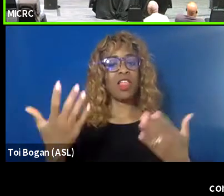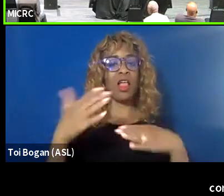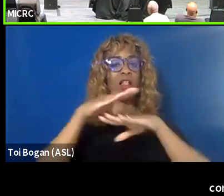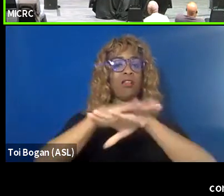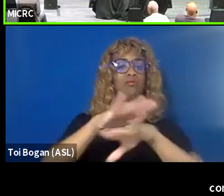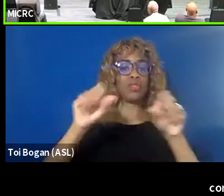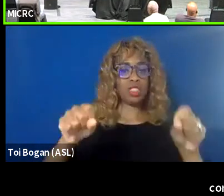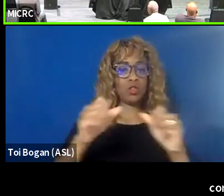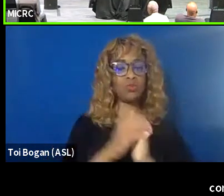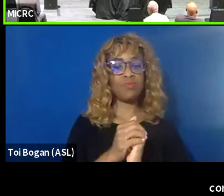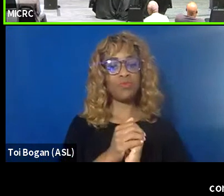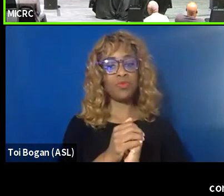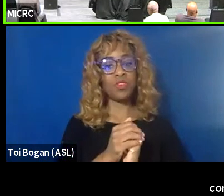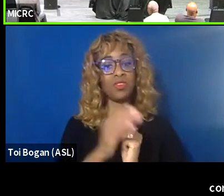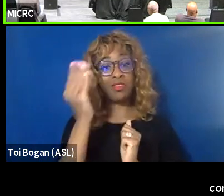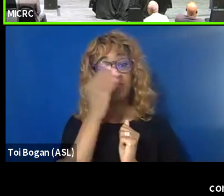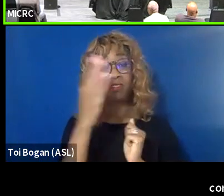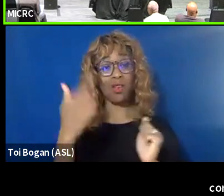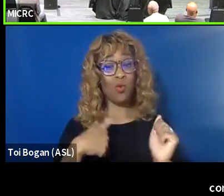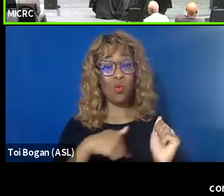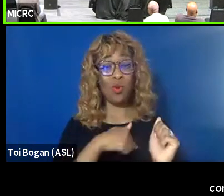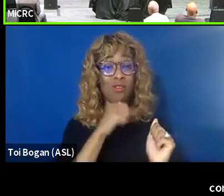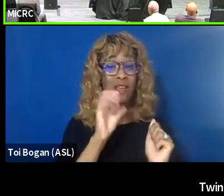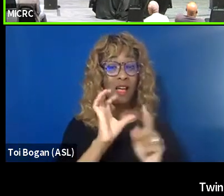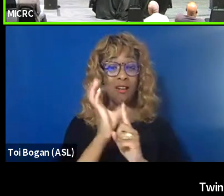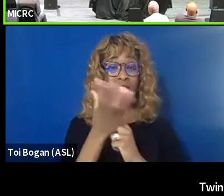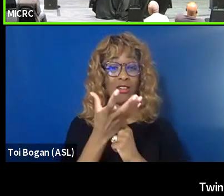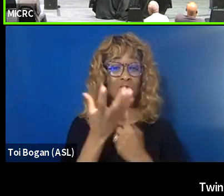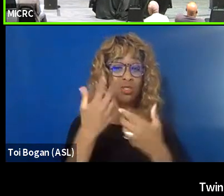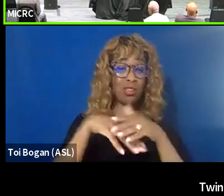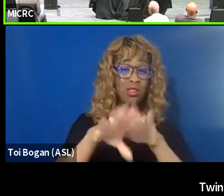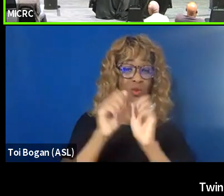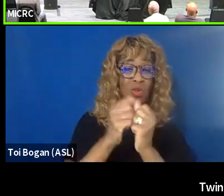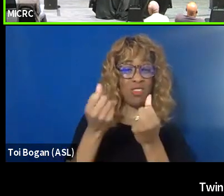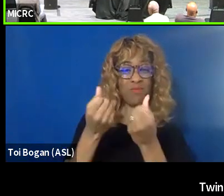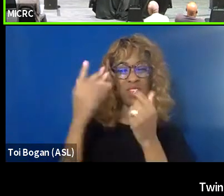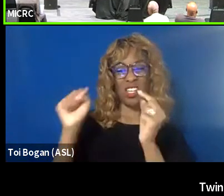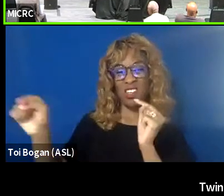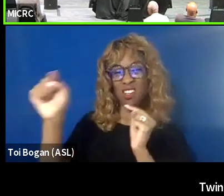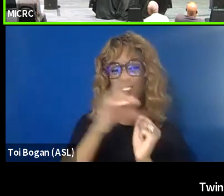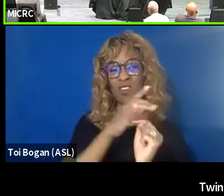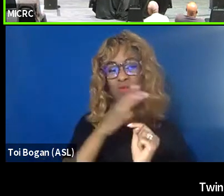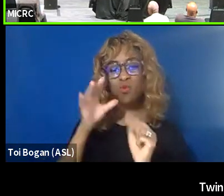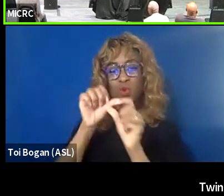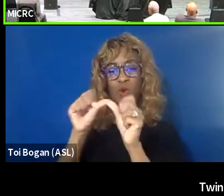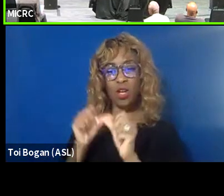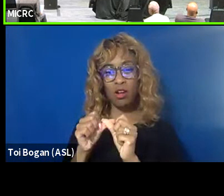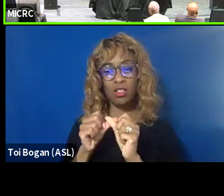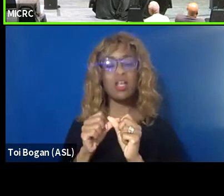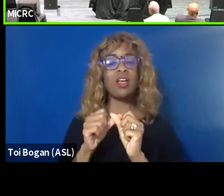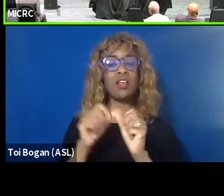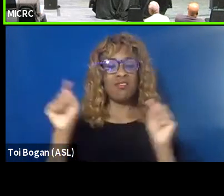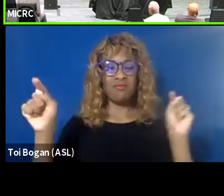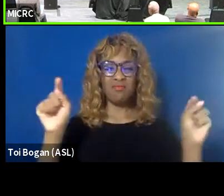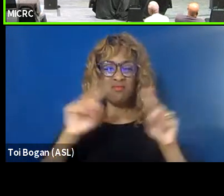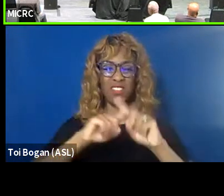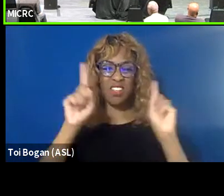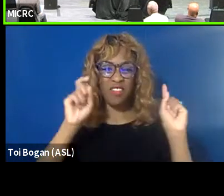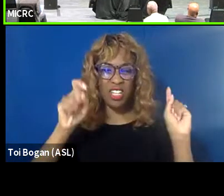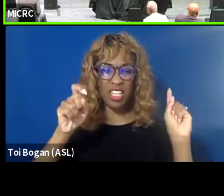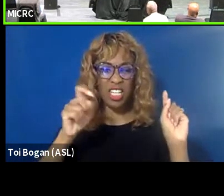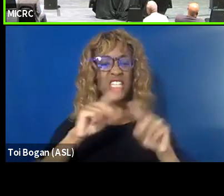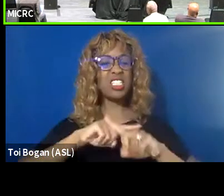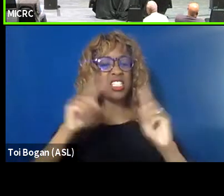potential. Now, I will say we are not culturally intertwined with a lot of the rural areas where issues and constituencies have different needs and